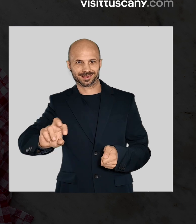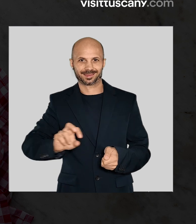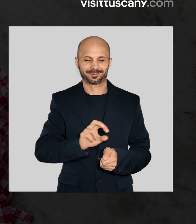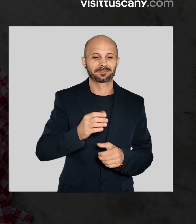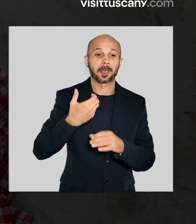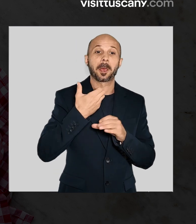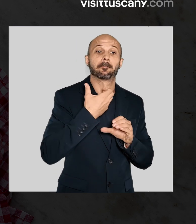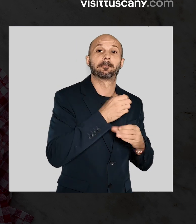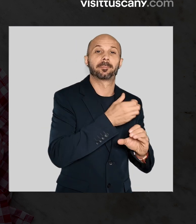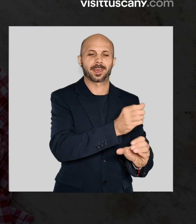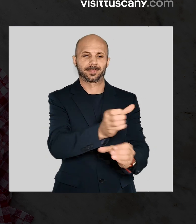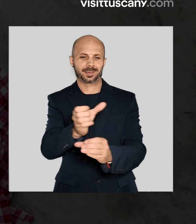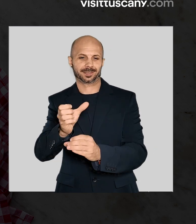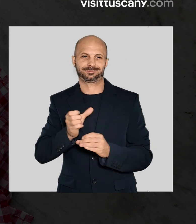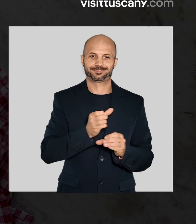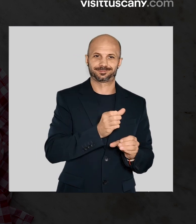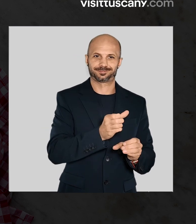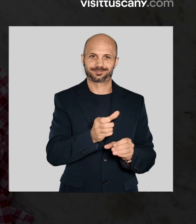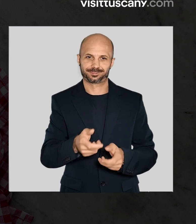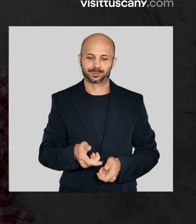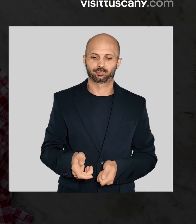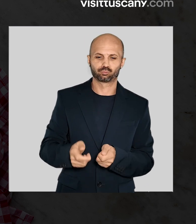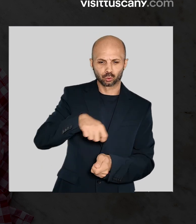Season with salt and pepper.